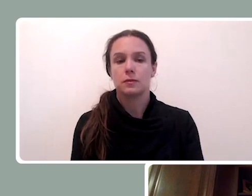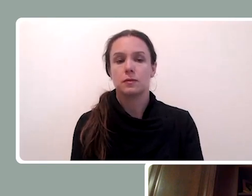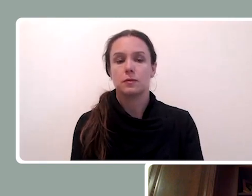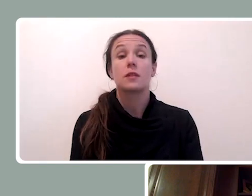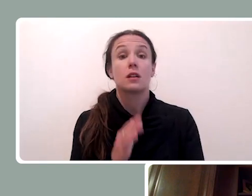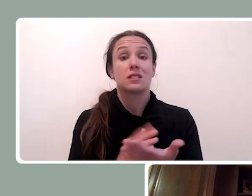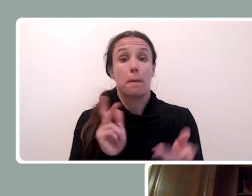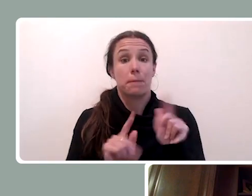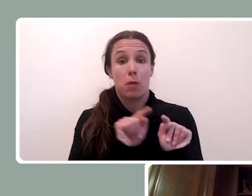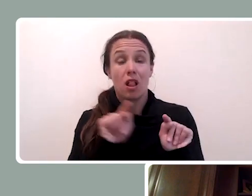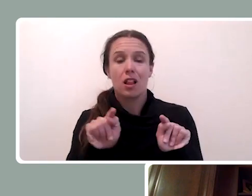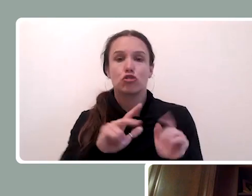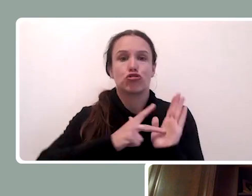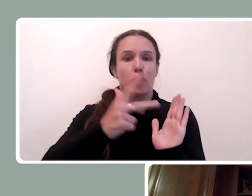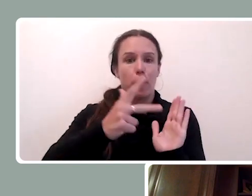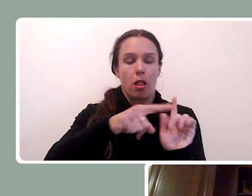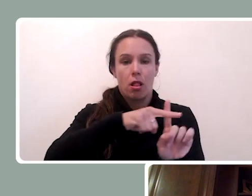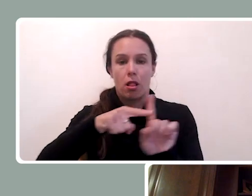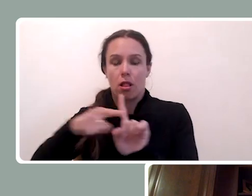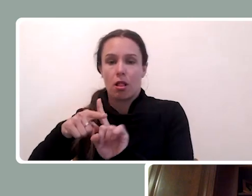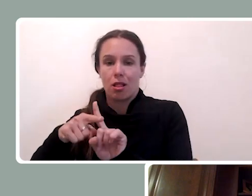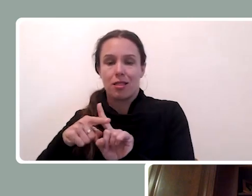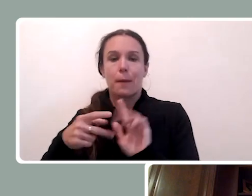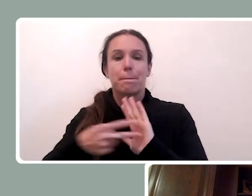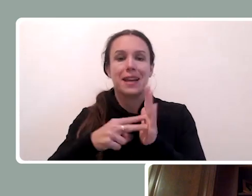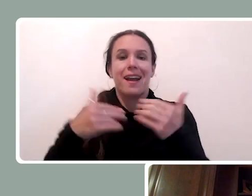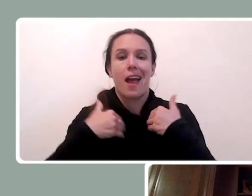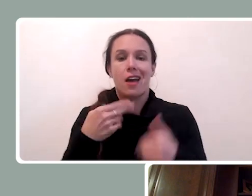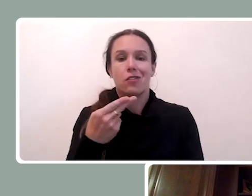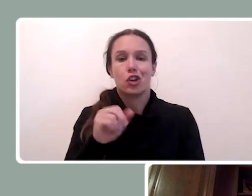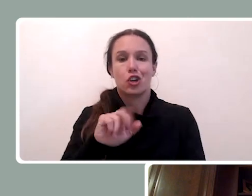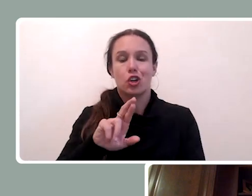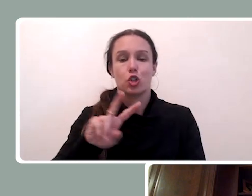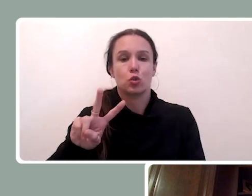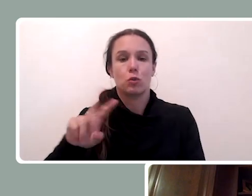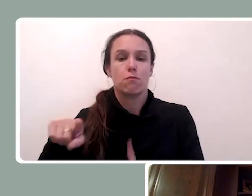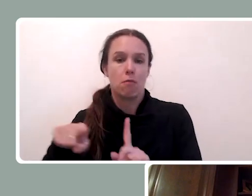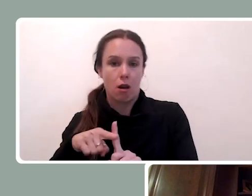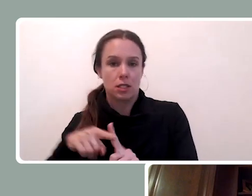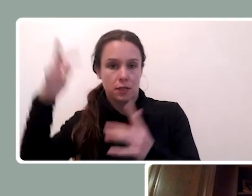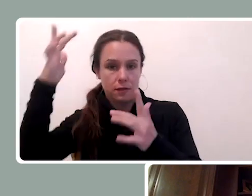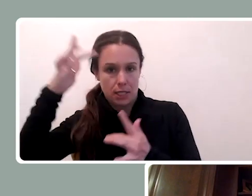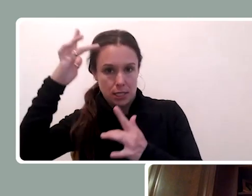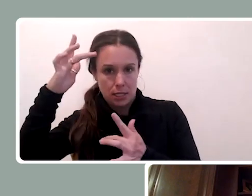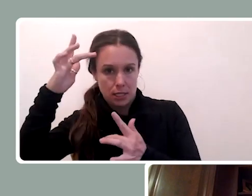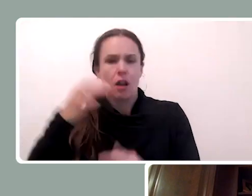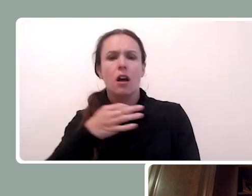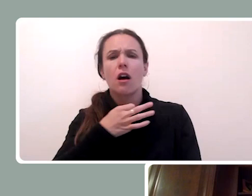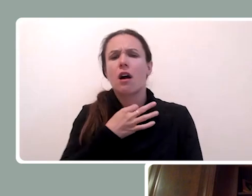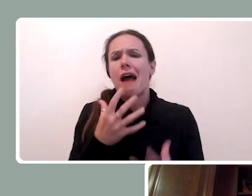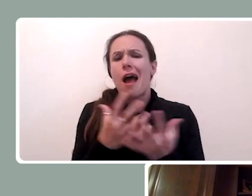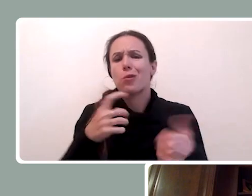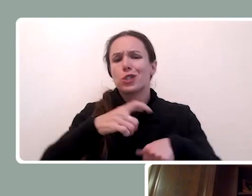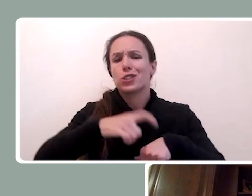triple positive, so they also have HER2 positive disease, Sure. and are curious whether the amounts of time that you would